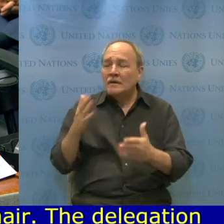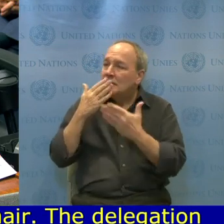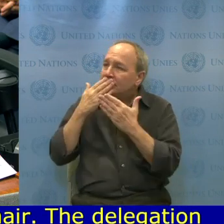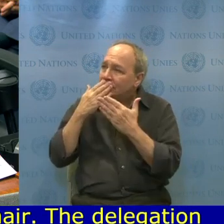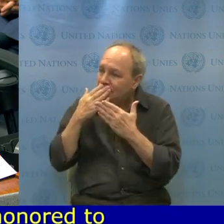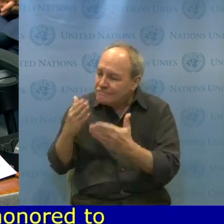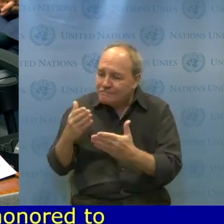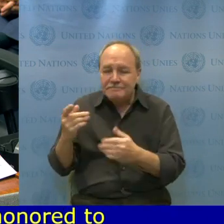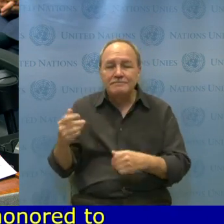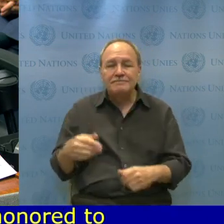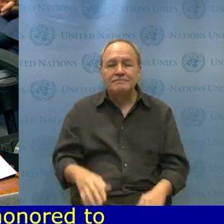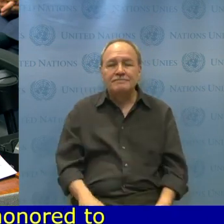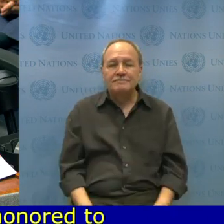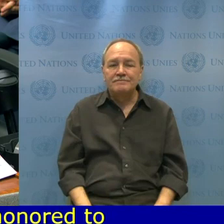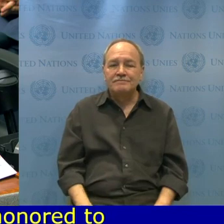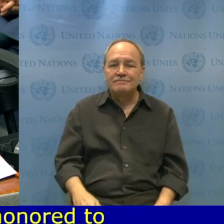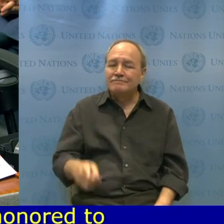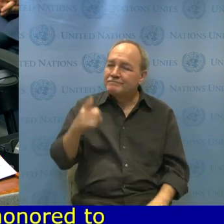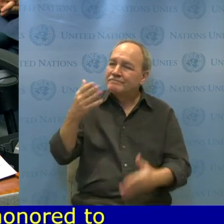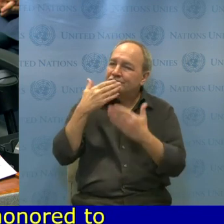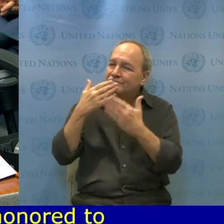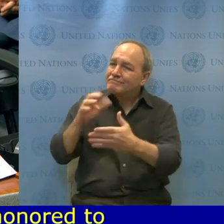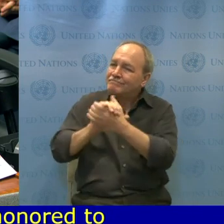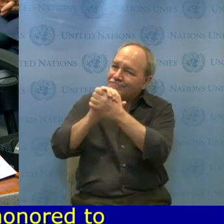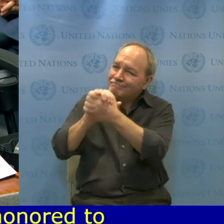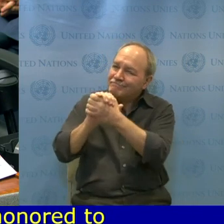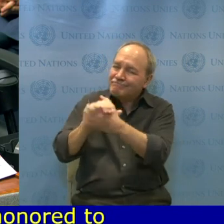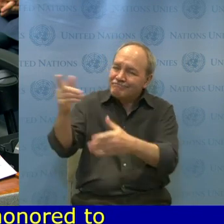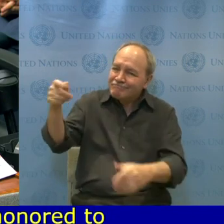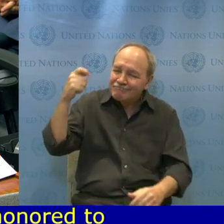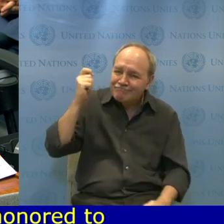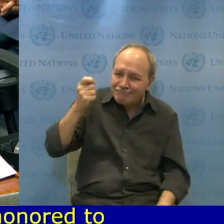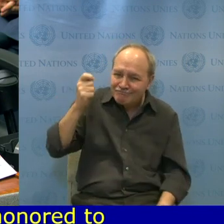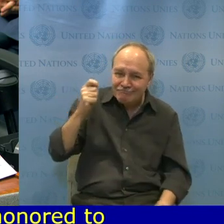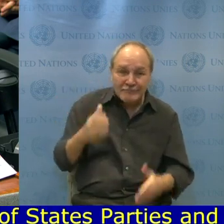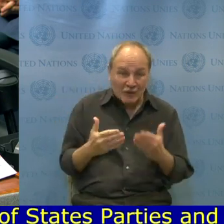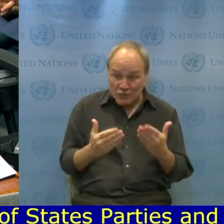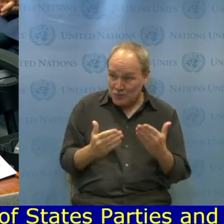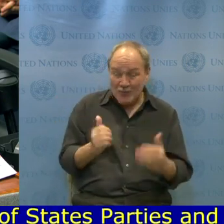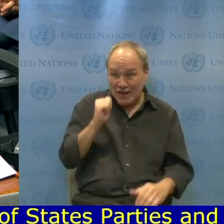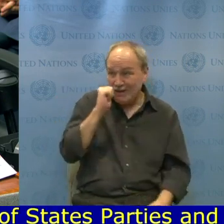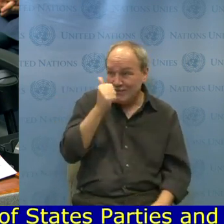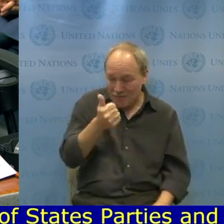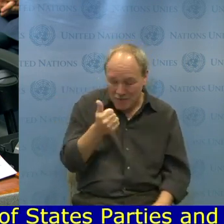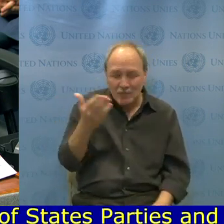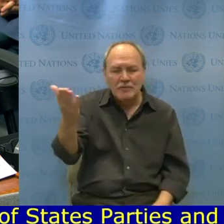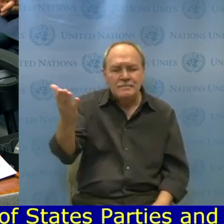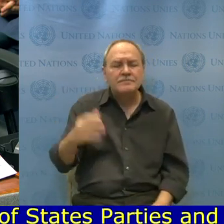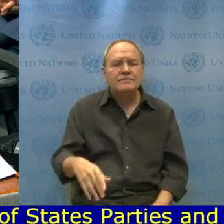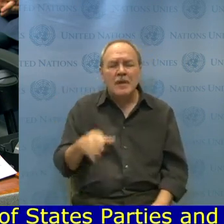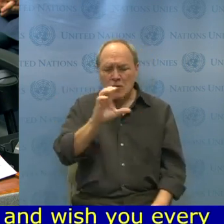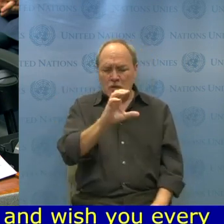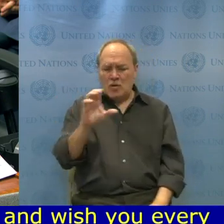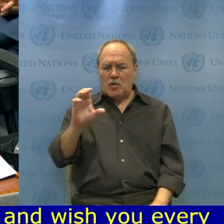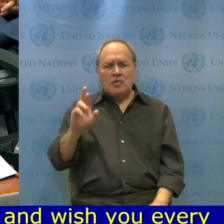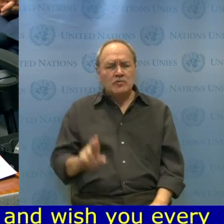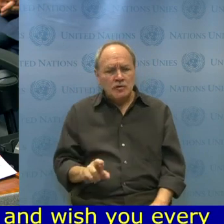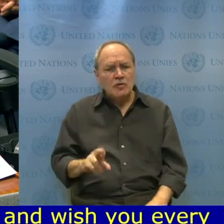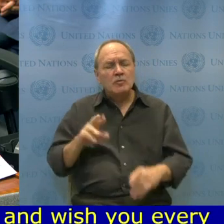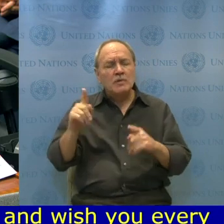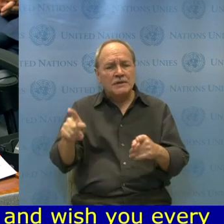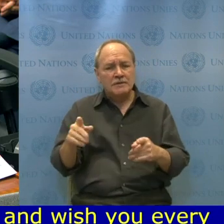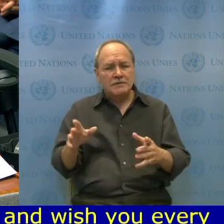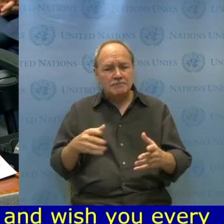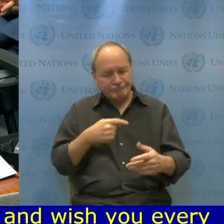success both today and tomorrow. Costa Rica reasserts its commitment to achieve standards of